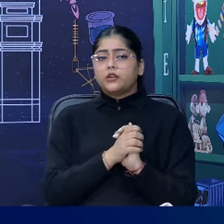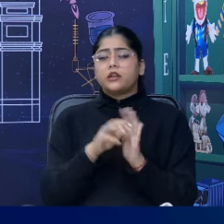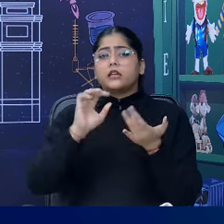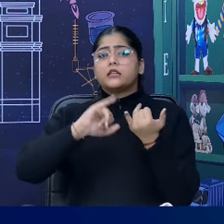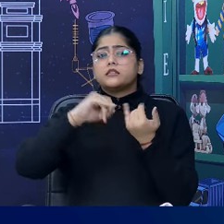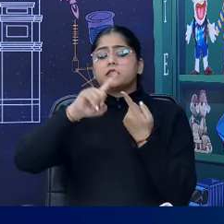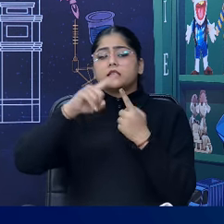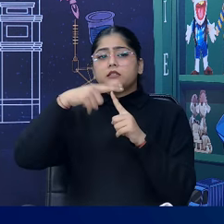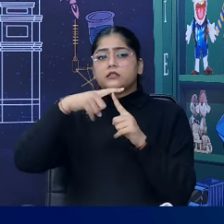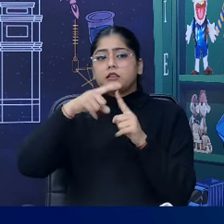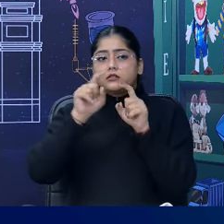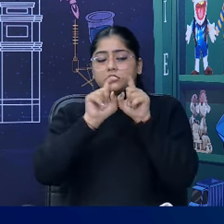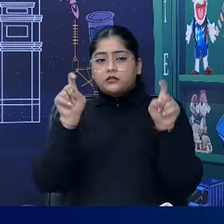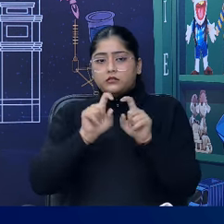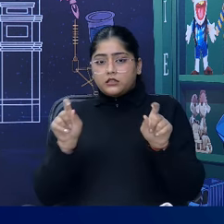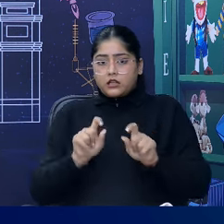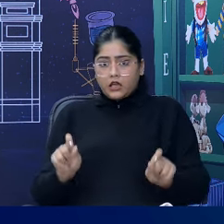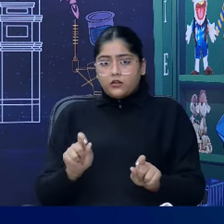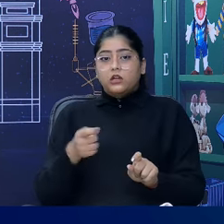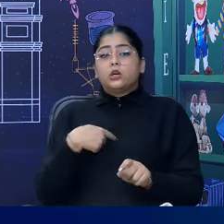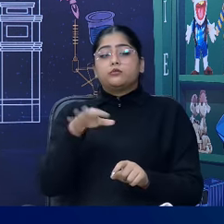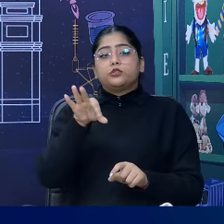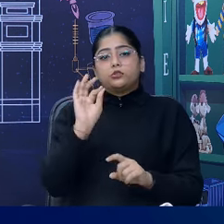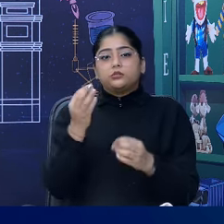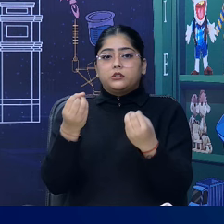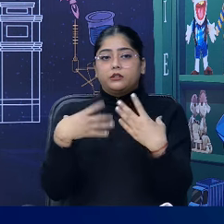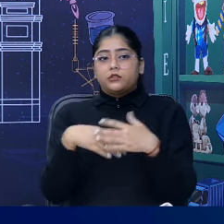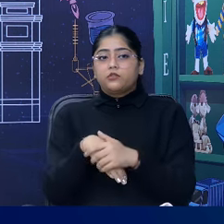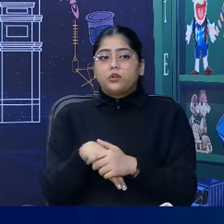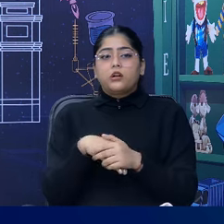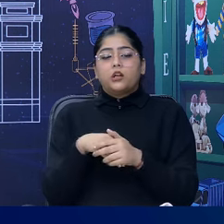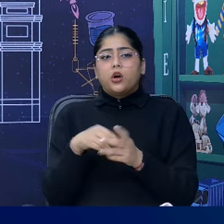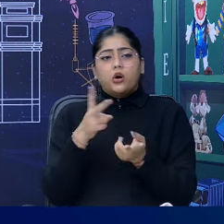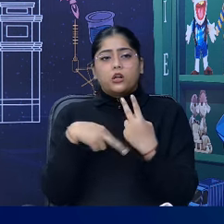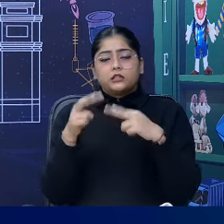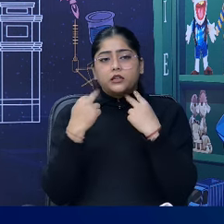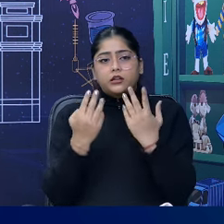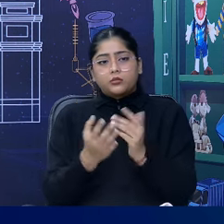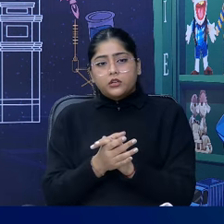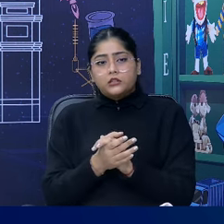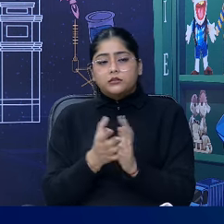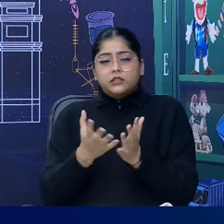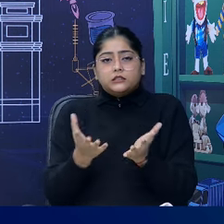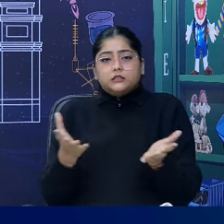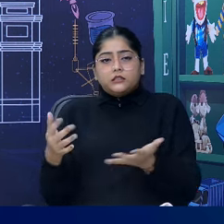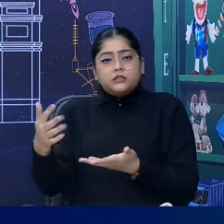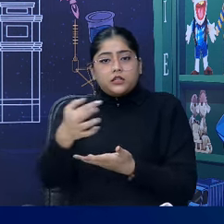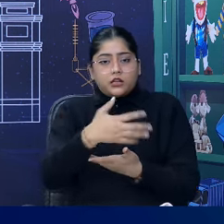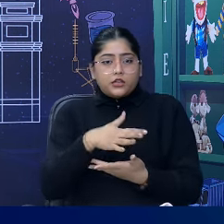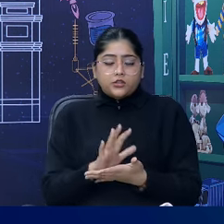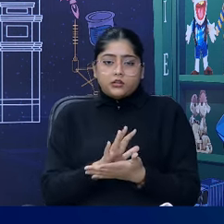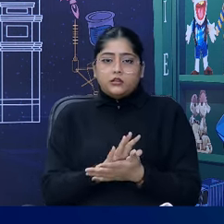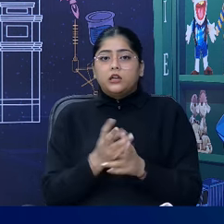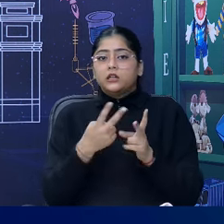sets? Justify your answer. Here, you can see the collections of various objects